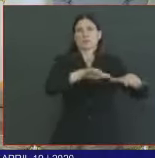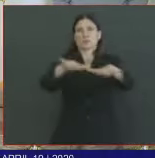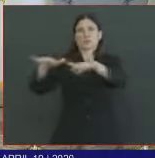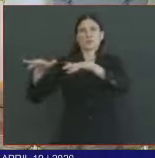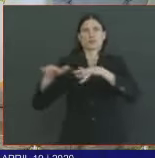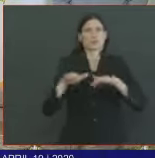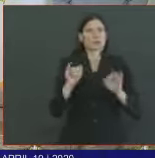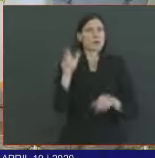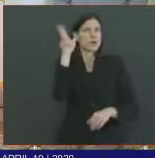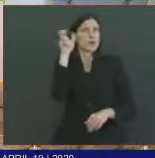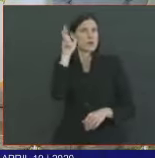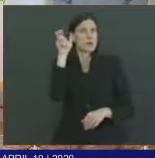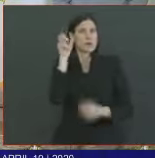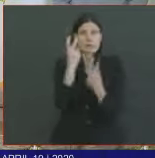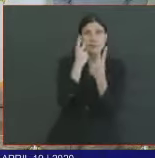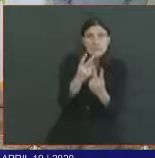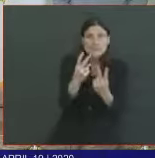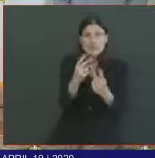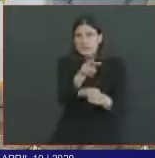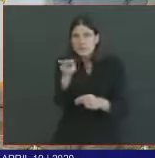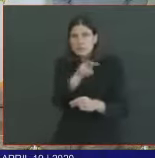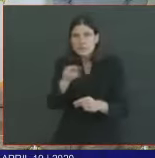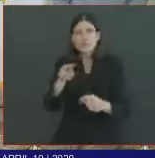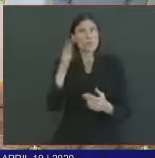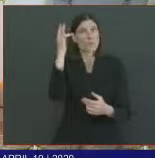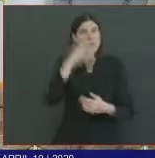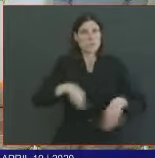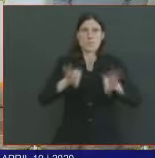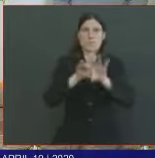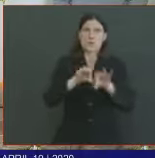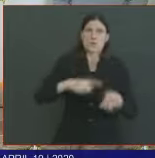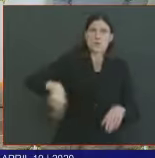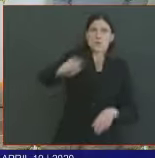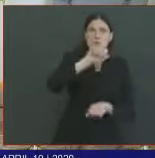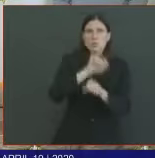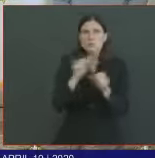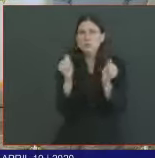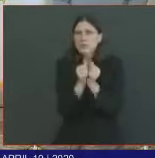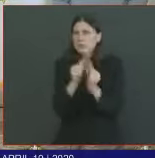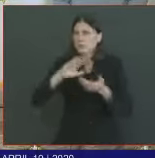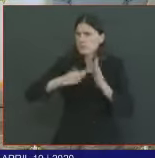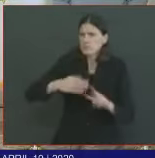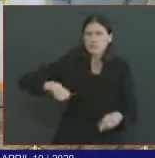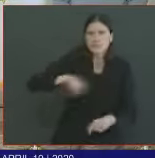working together with the community to continue to address these issues.